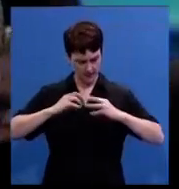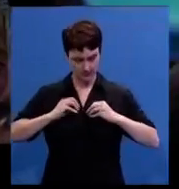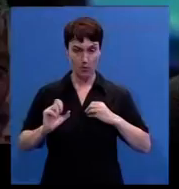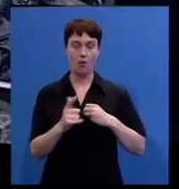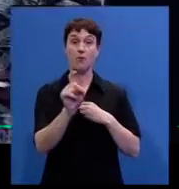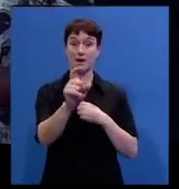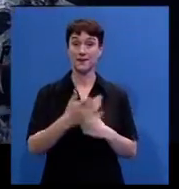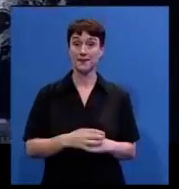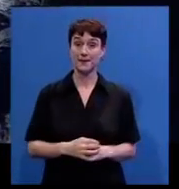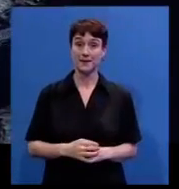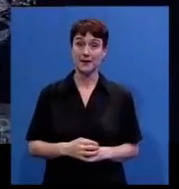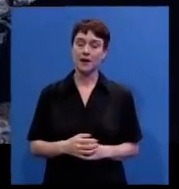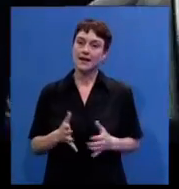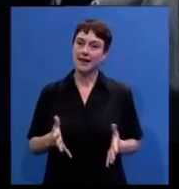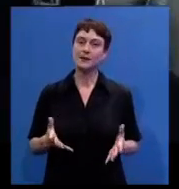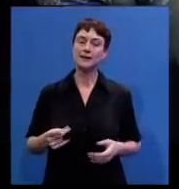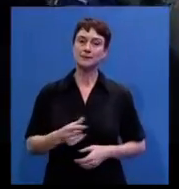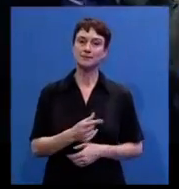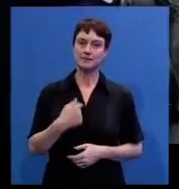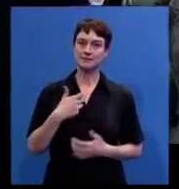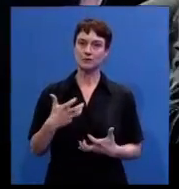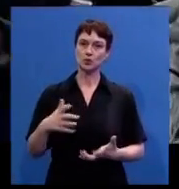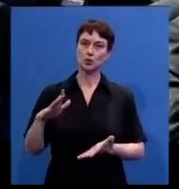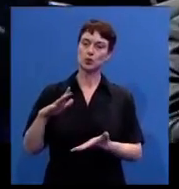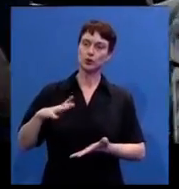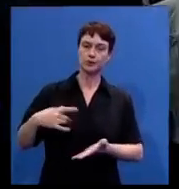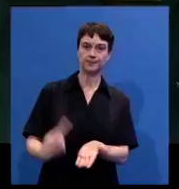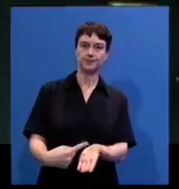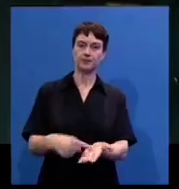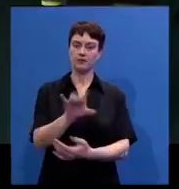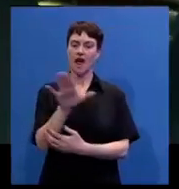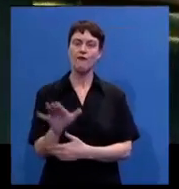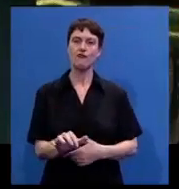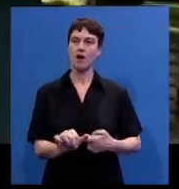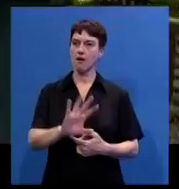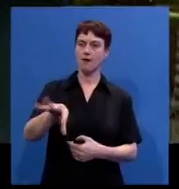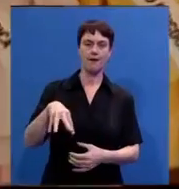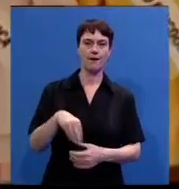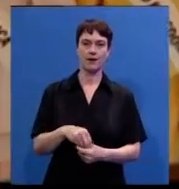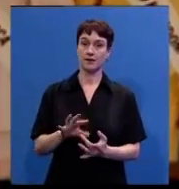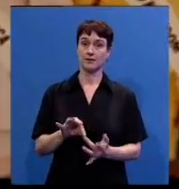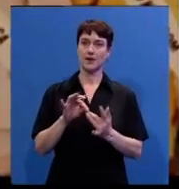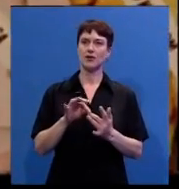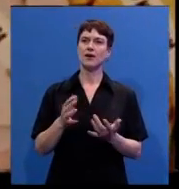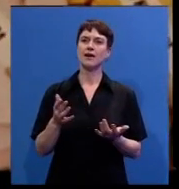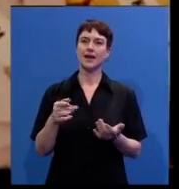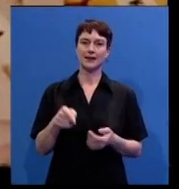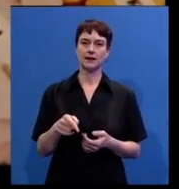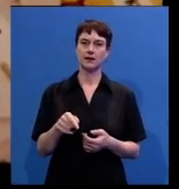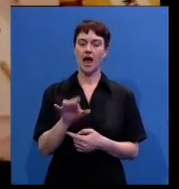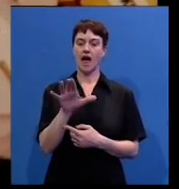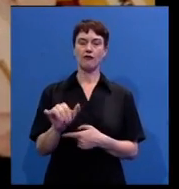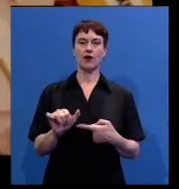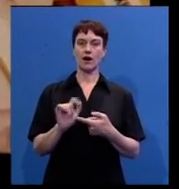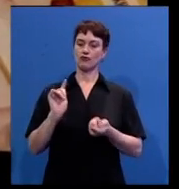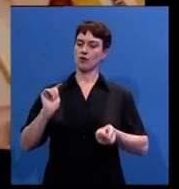we would love to talk quite lyrically about the role of Africa, especially in this new African Renaissance,